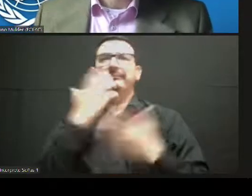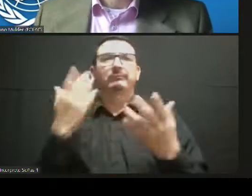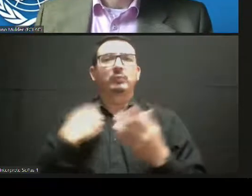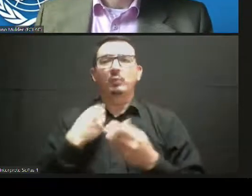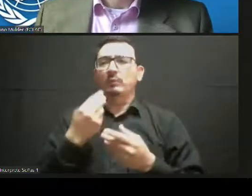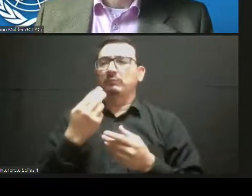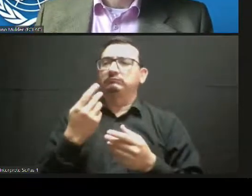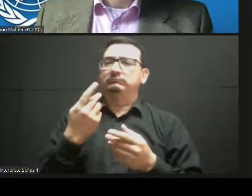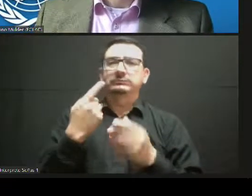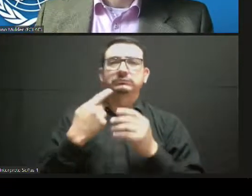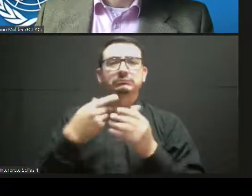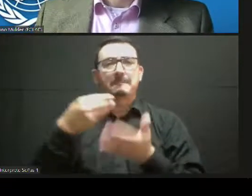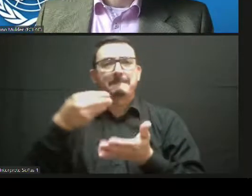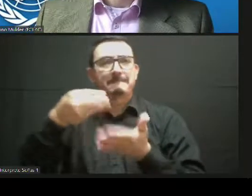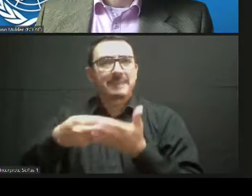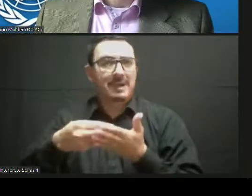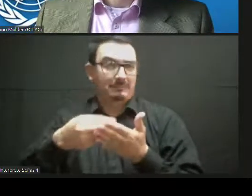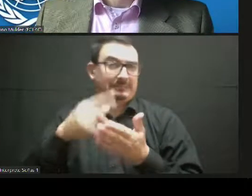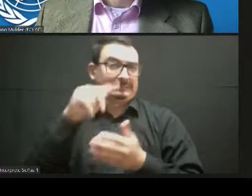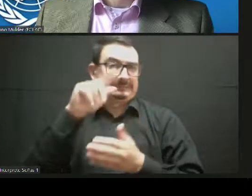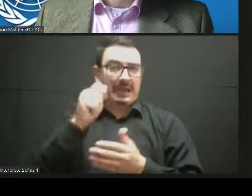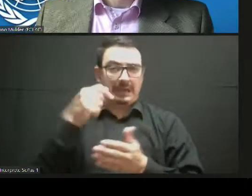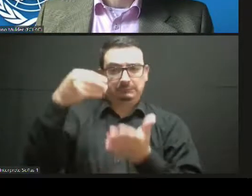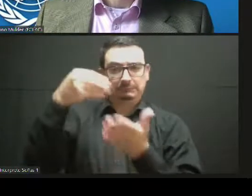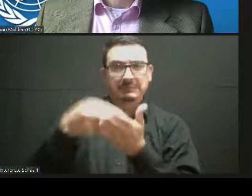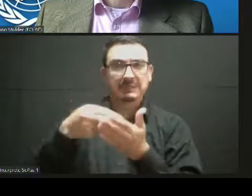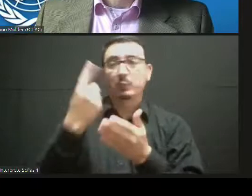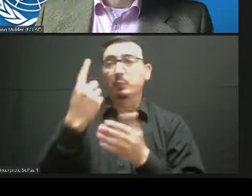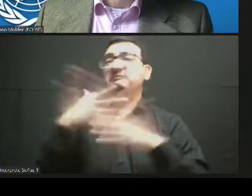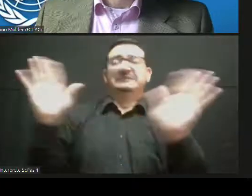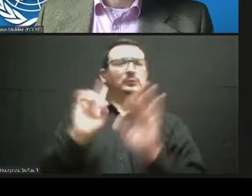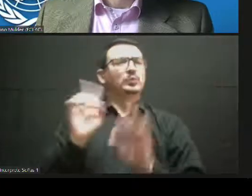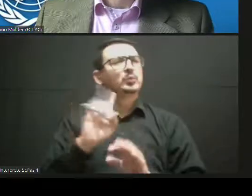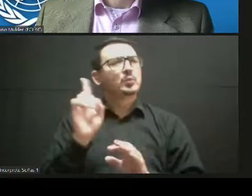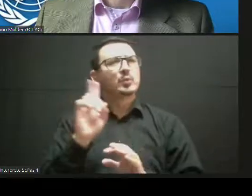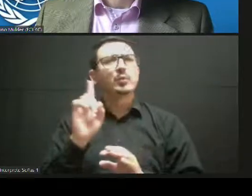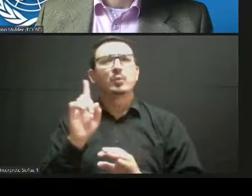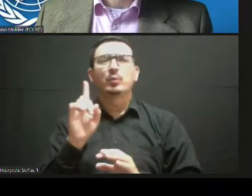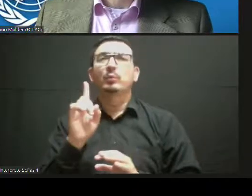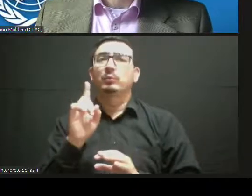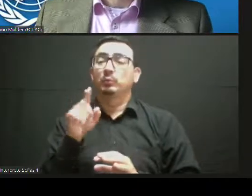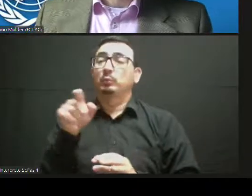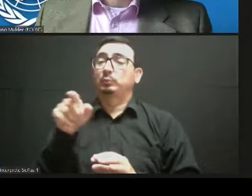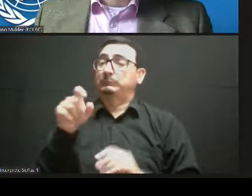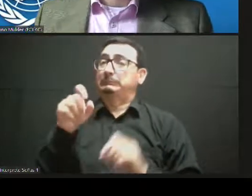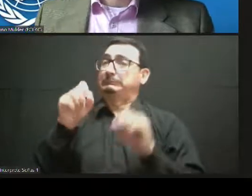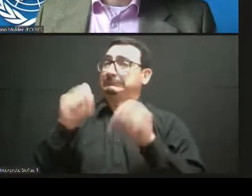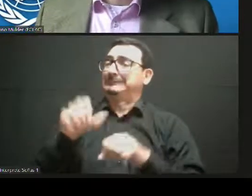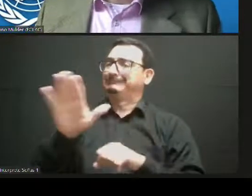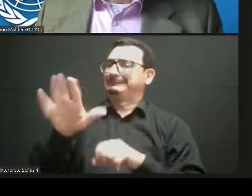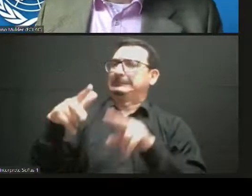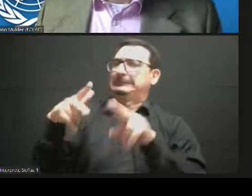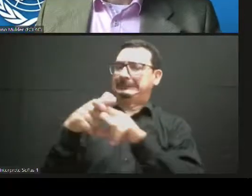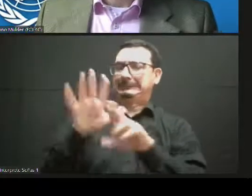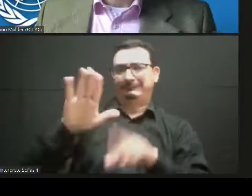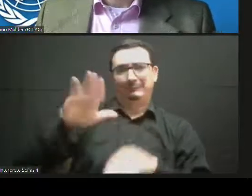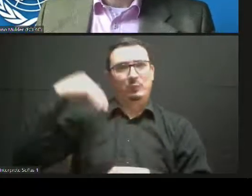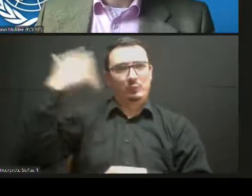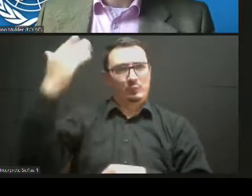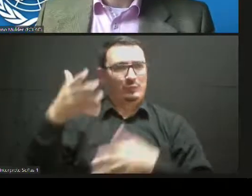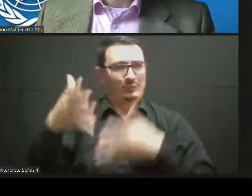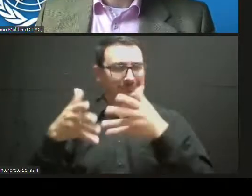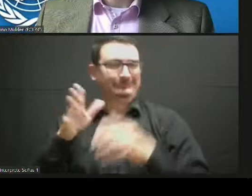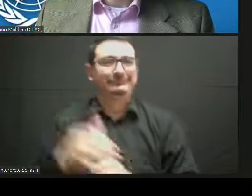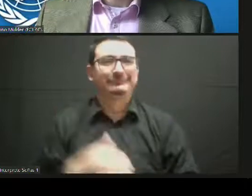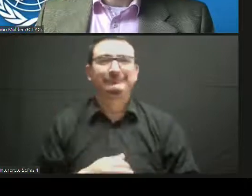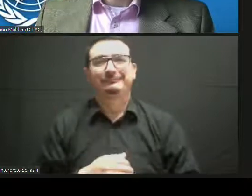discussion, which is digital taxation. So I'll stop there. Thanks. Okay, thank you, Rupert. It's very interesting to